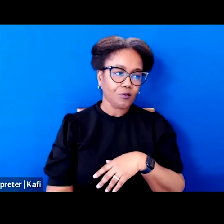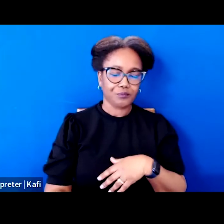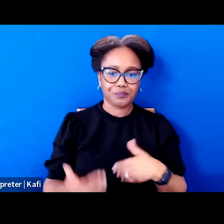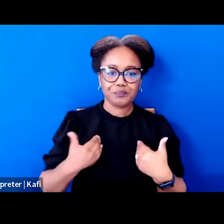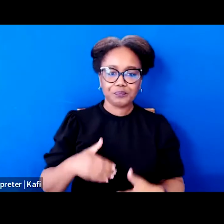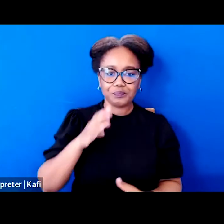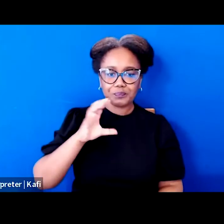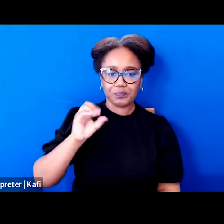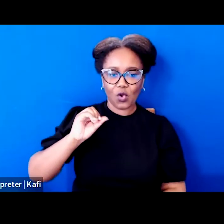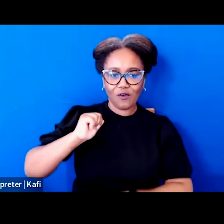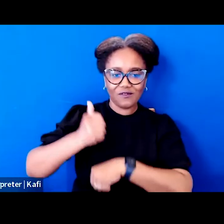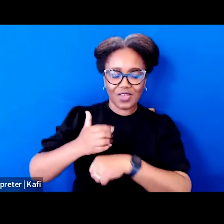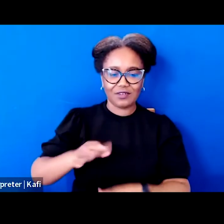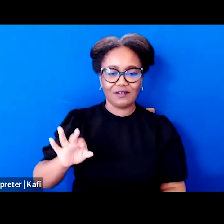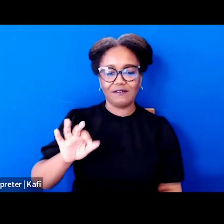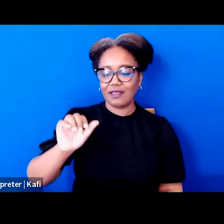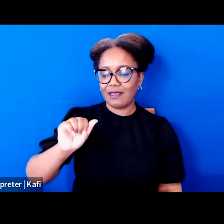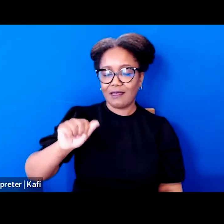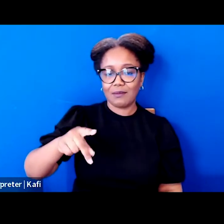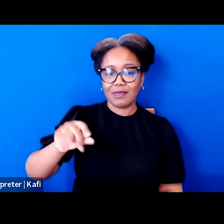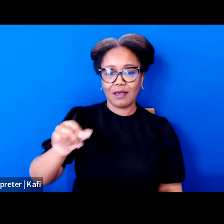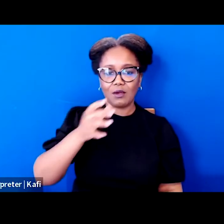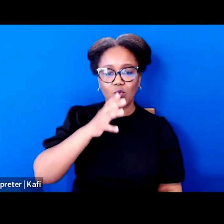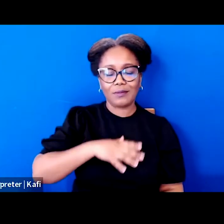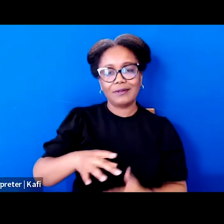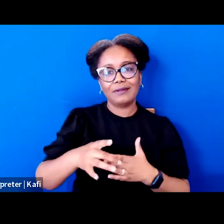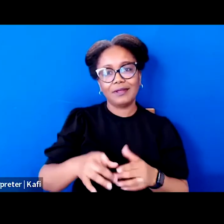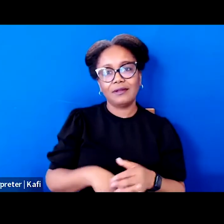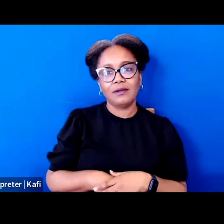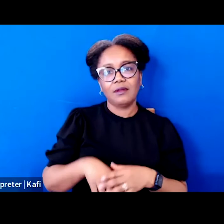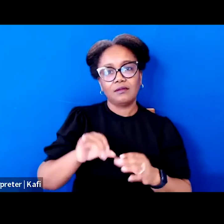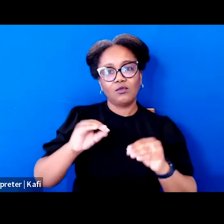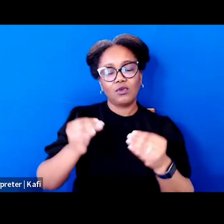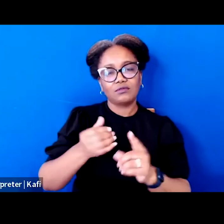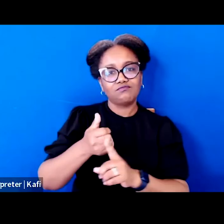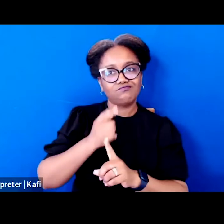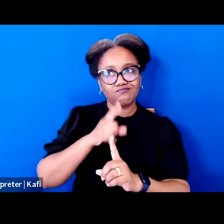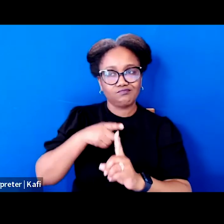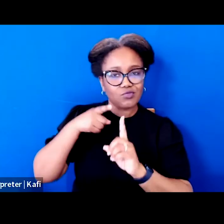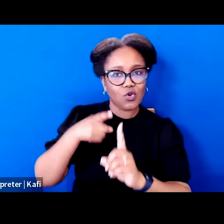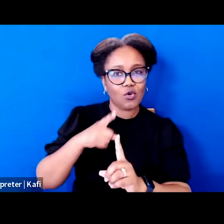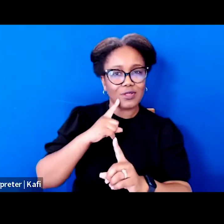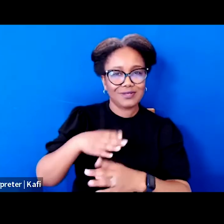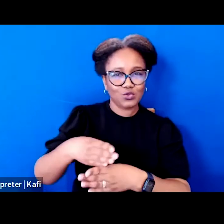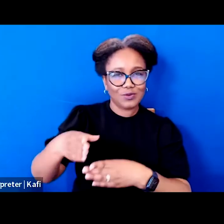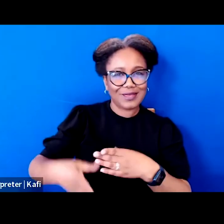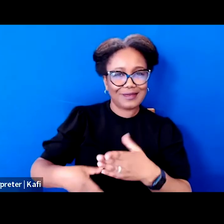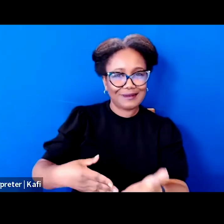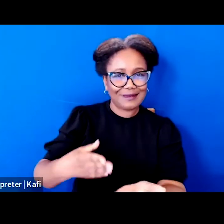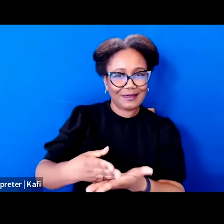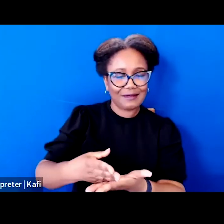AAPI Women Lead. That organization works to end violence against Asian and Pacific Islander